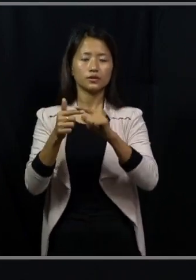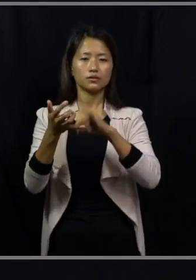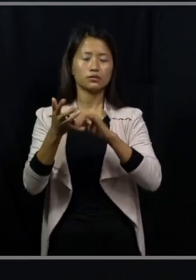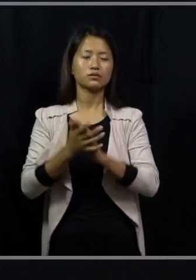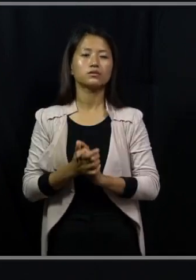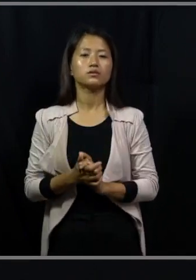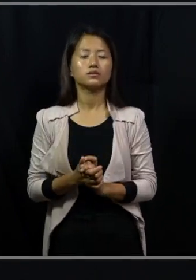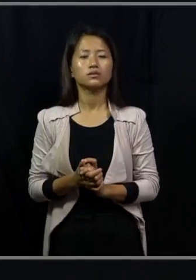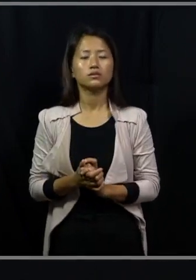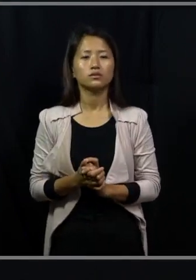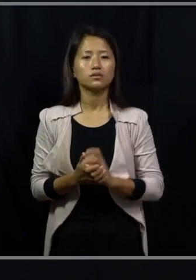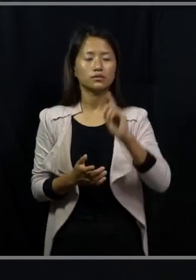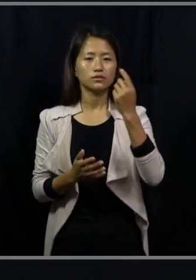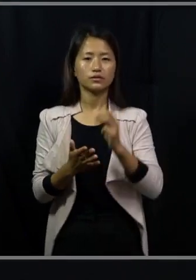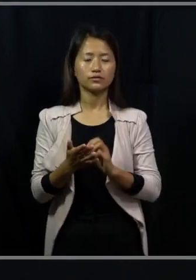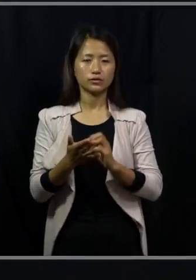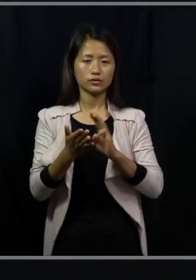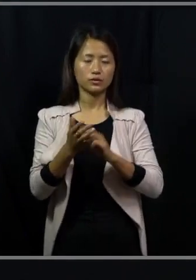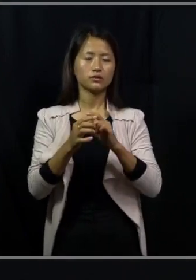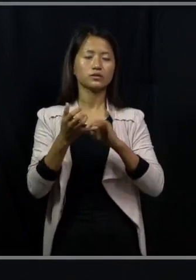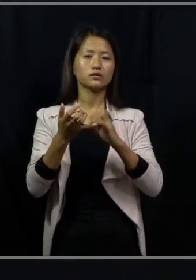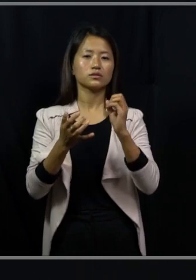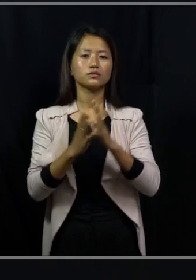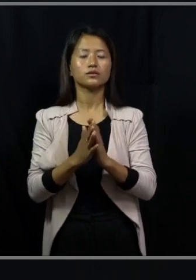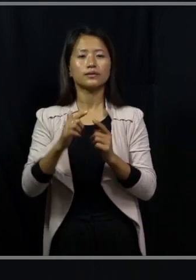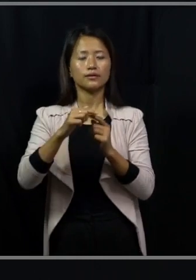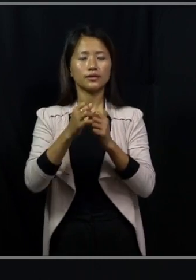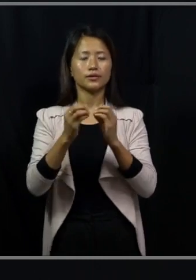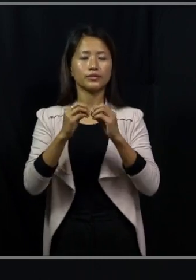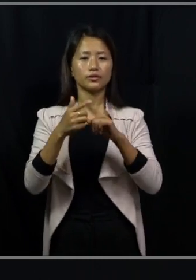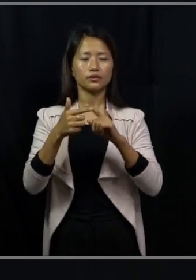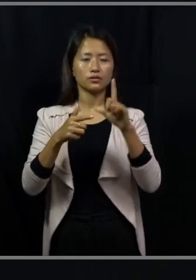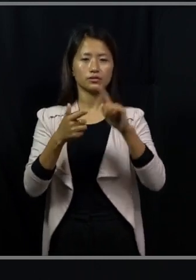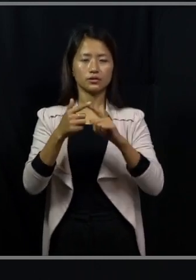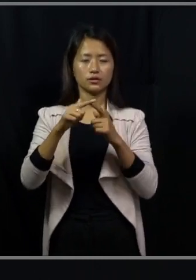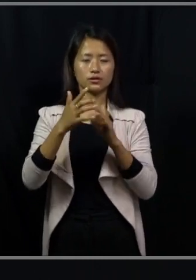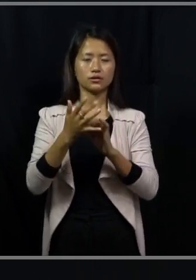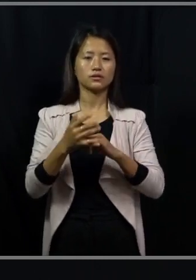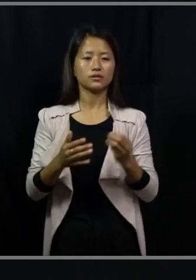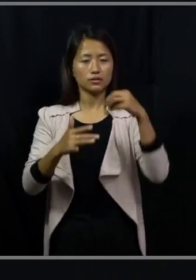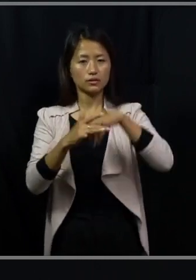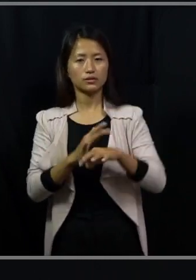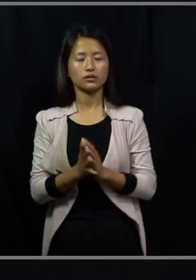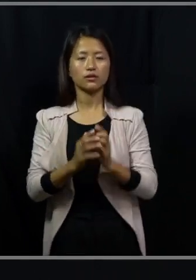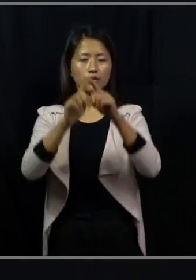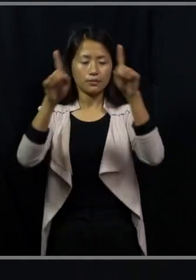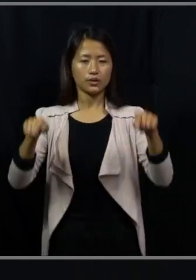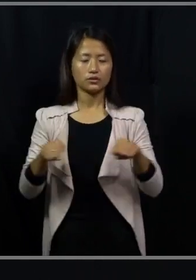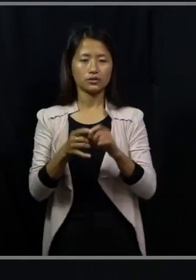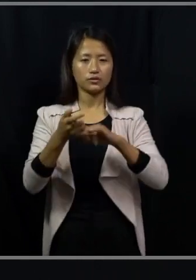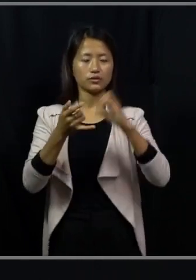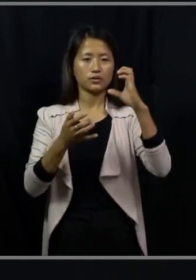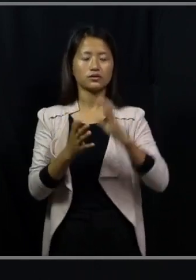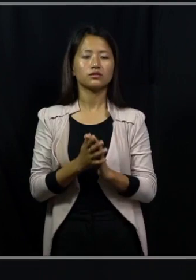Mesopotamia. And the first Mesopotamian tablets, okay? The first Mesopotamian tablets includes pictures of